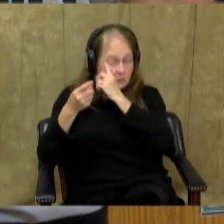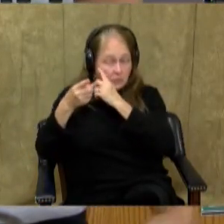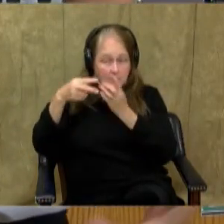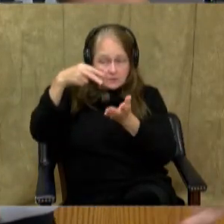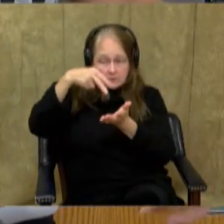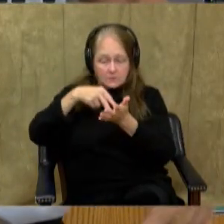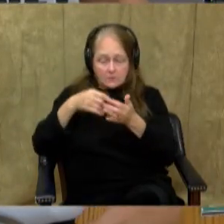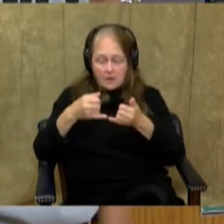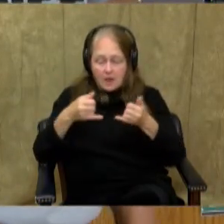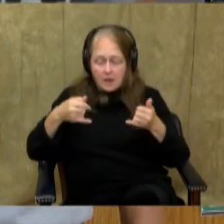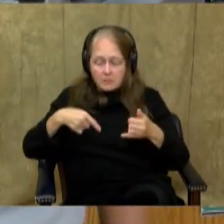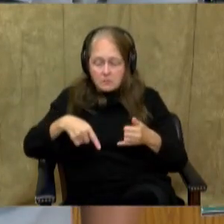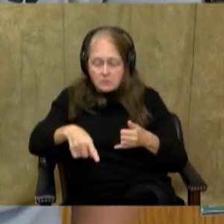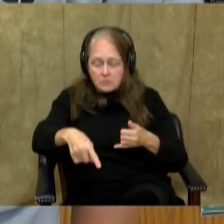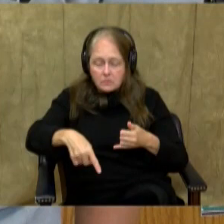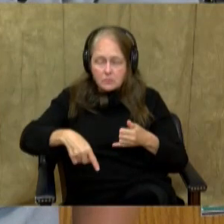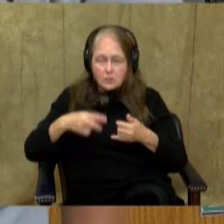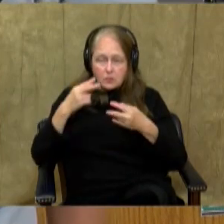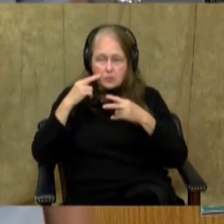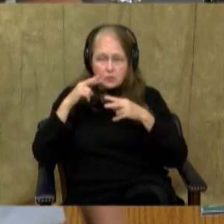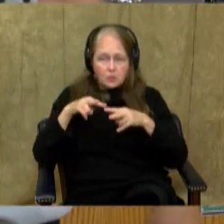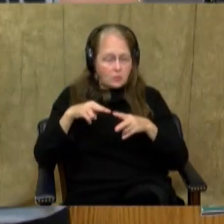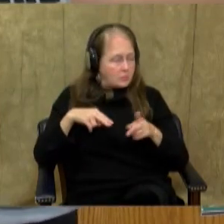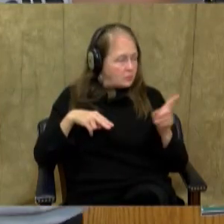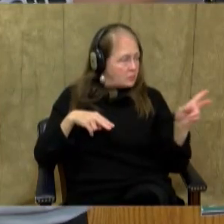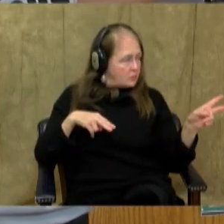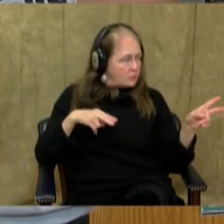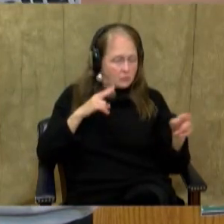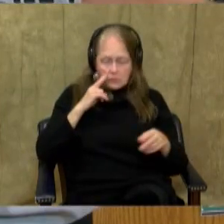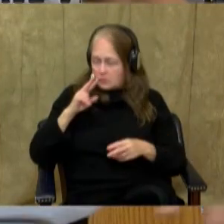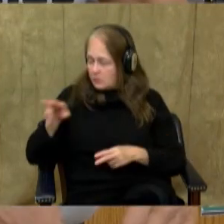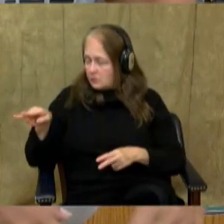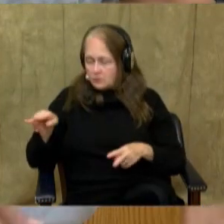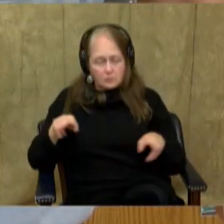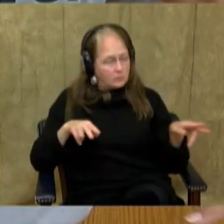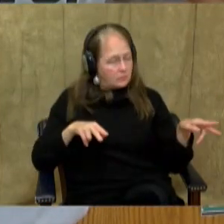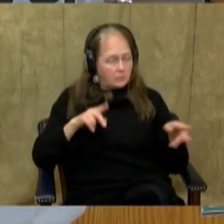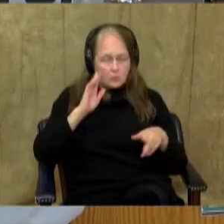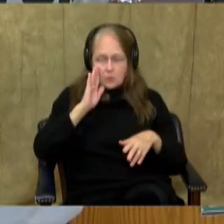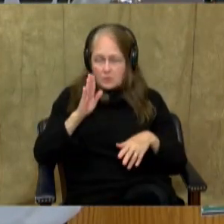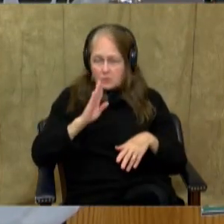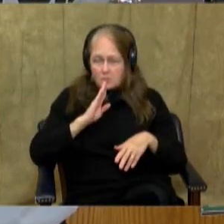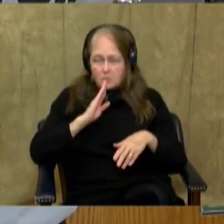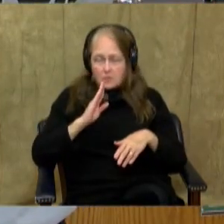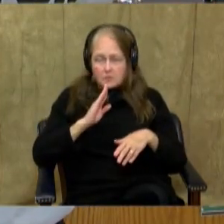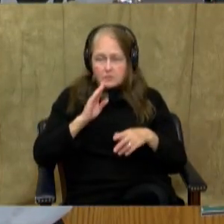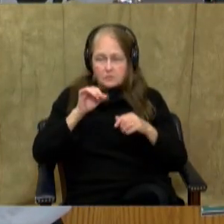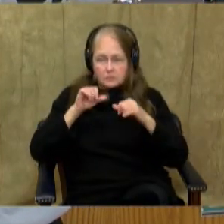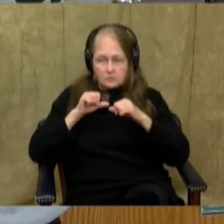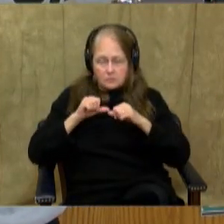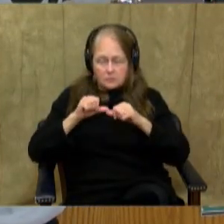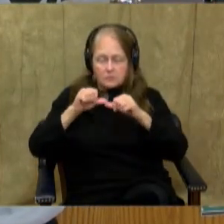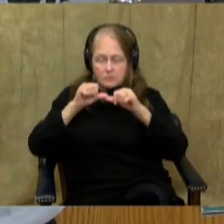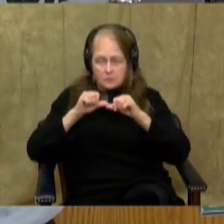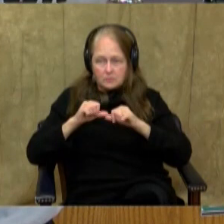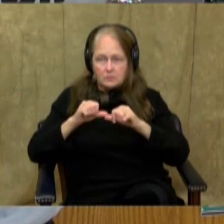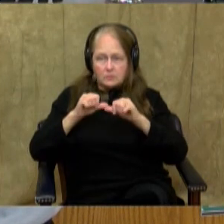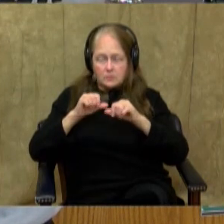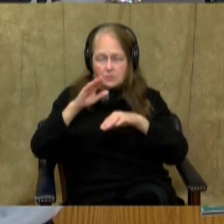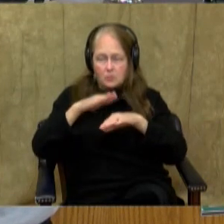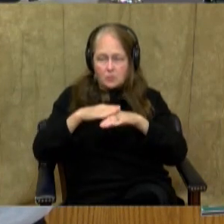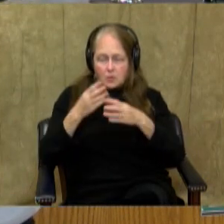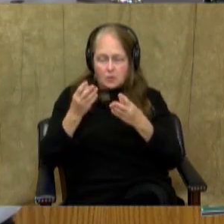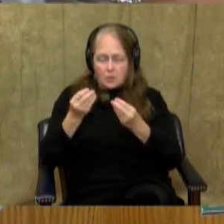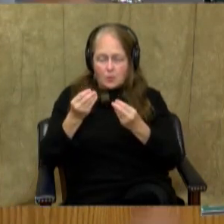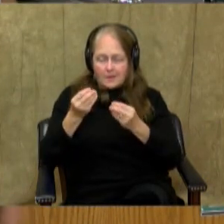at that line where the wet sand is, if you look this way and you look that way, it's going to be pretty consistent all the way down the beach on where that